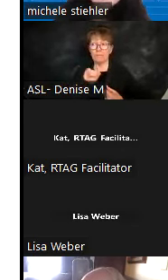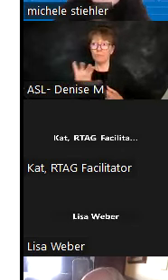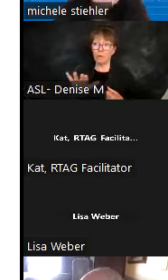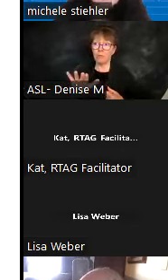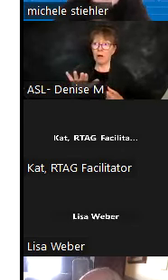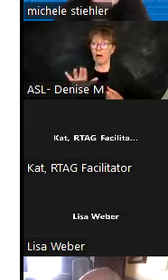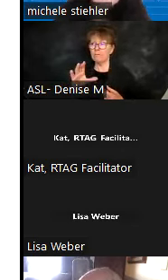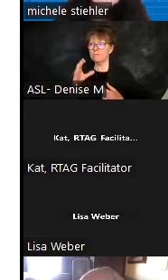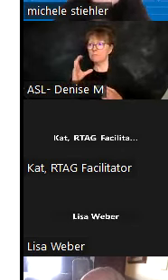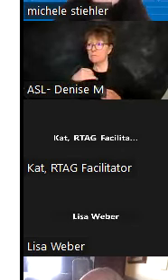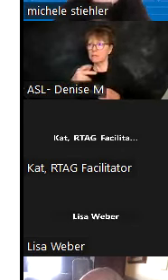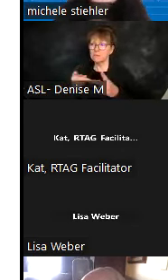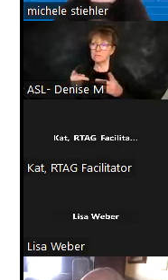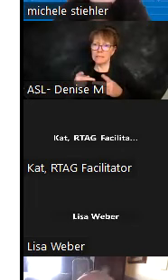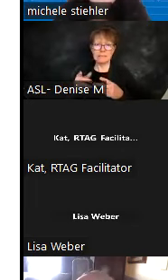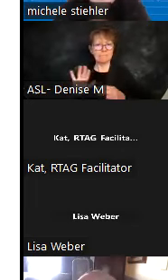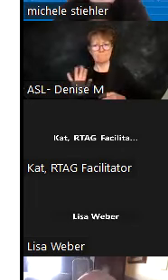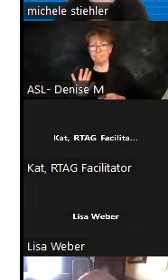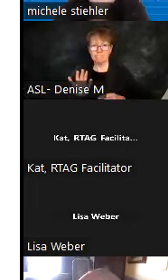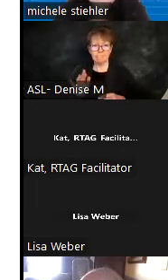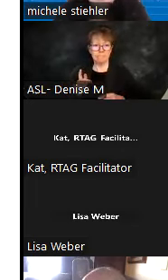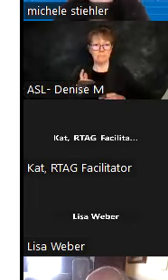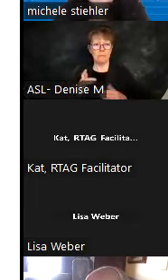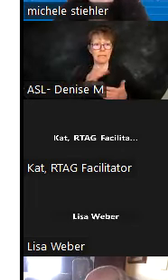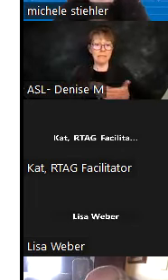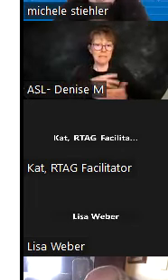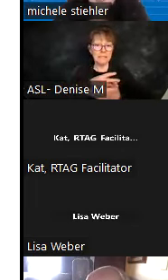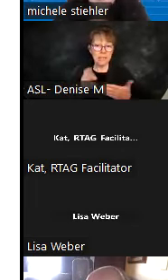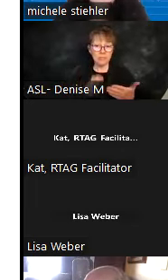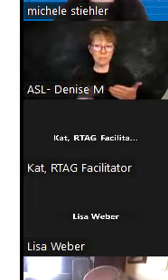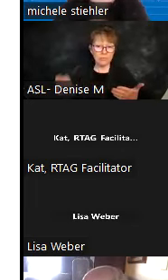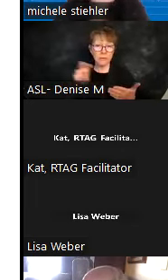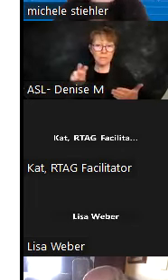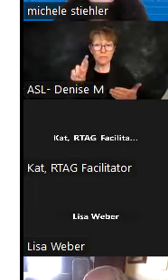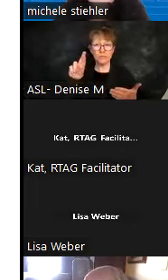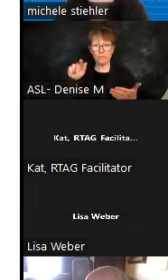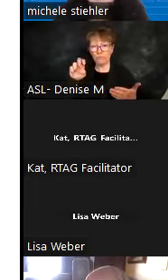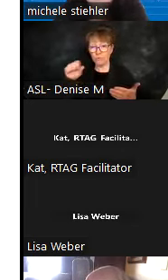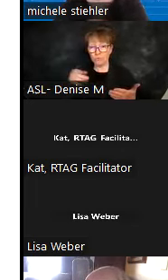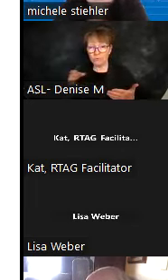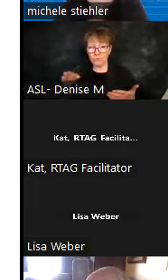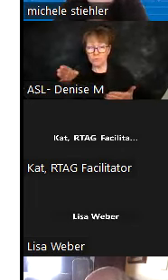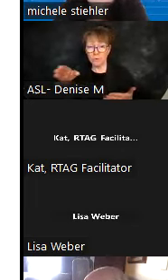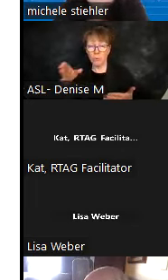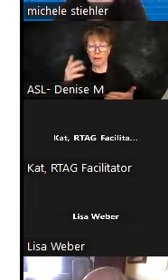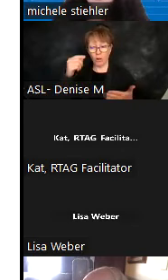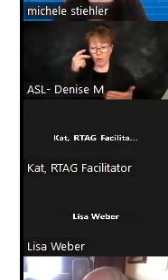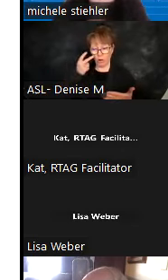place. Scheduled trips and routes, dispatchers will look at who else is on board the